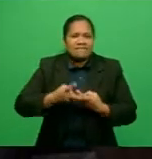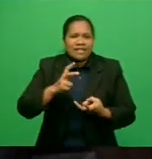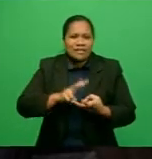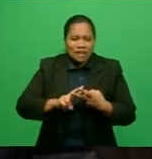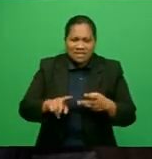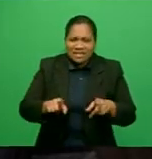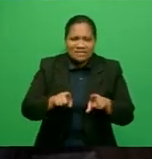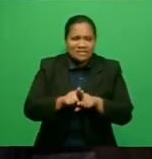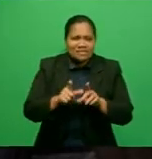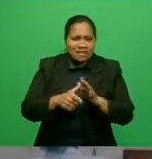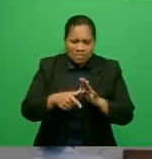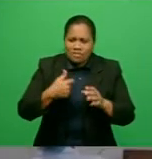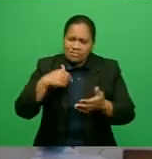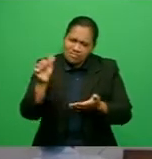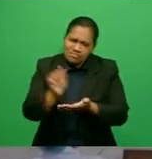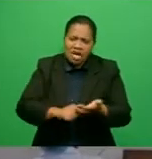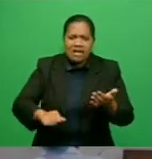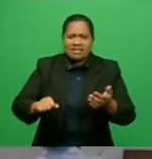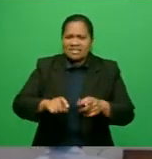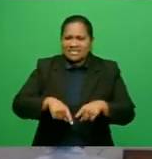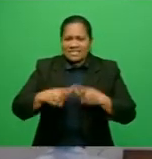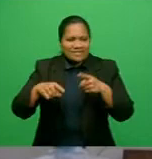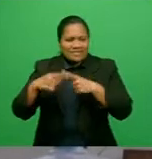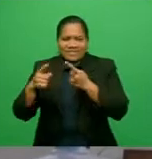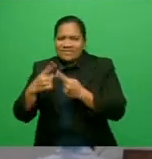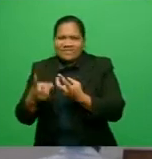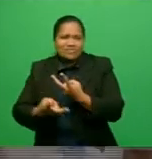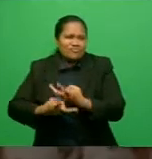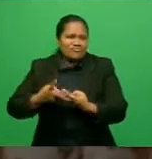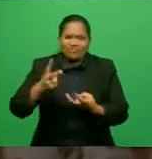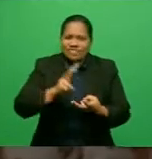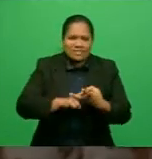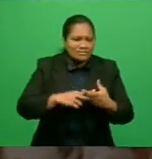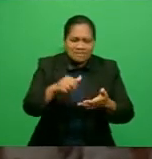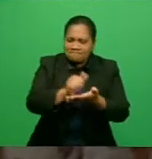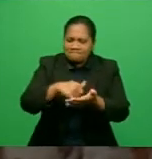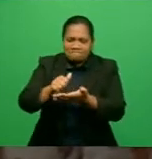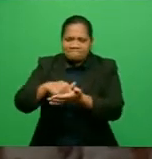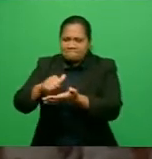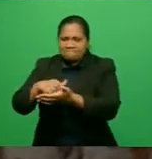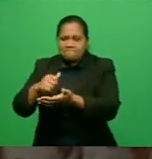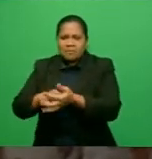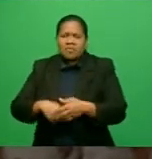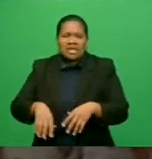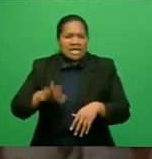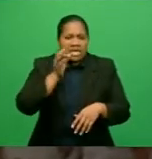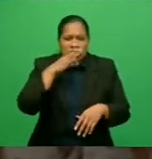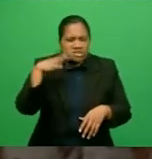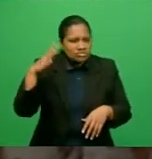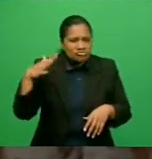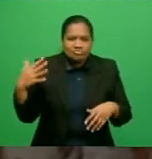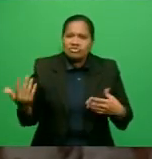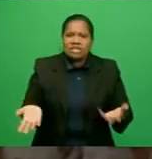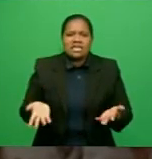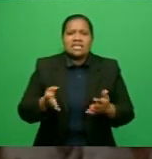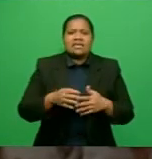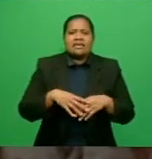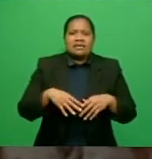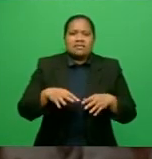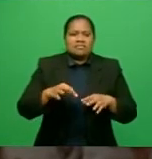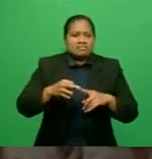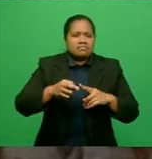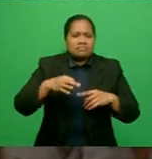cowpeas. I buy jackfruit, breadfruit, Evi, daruka, cowpeas, bongo chili, wild chili, taro leaves, bele